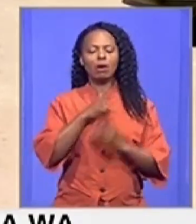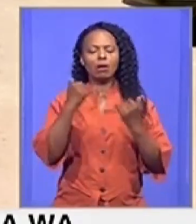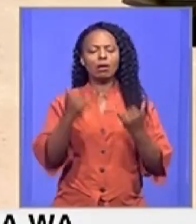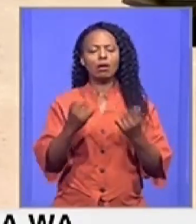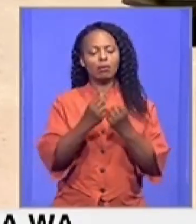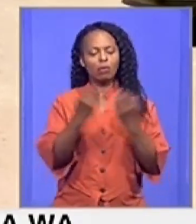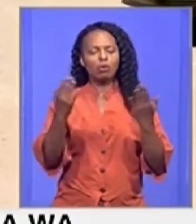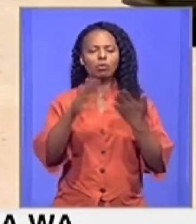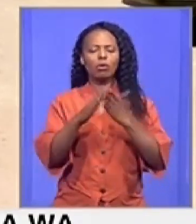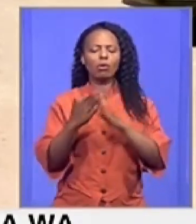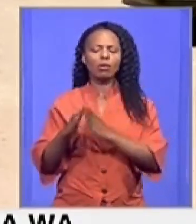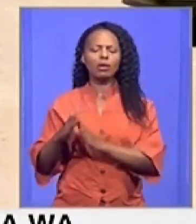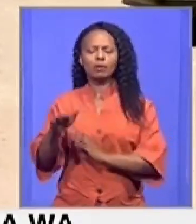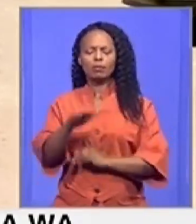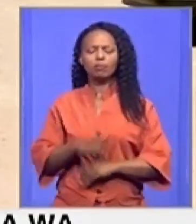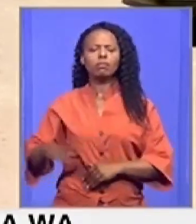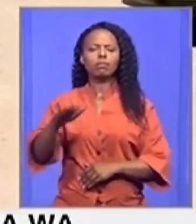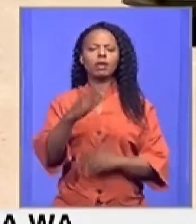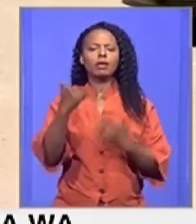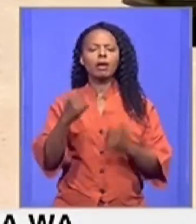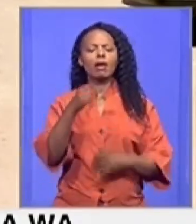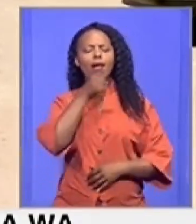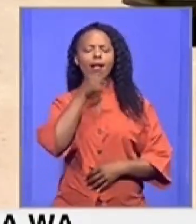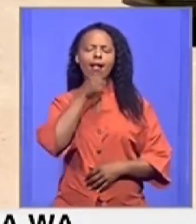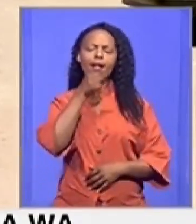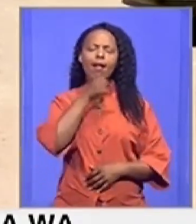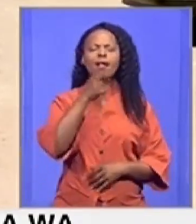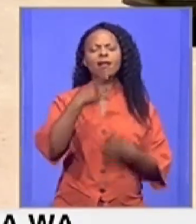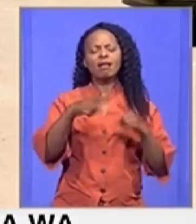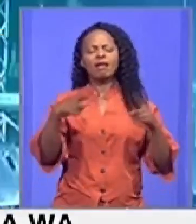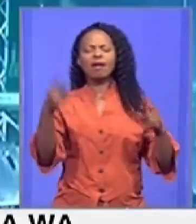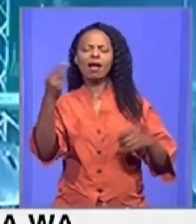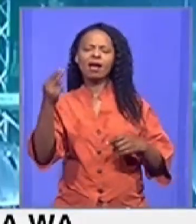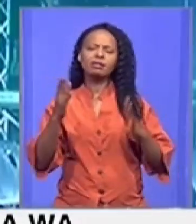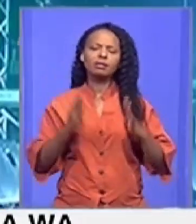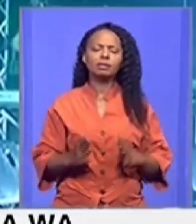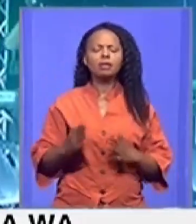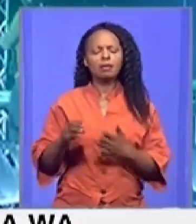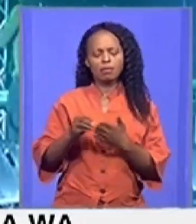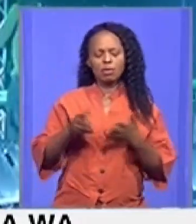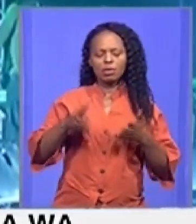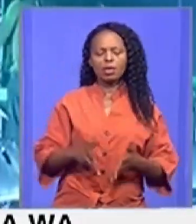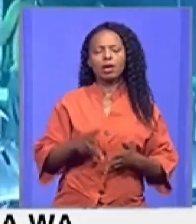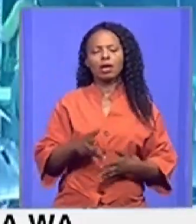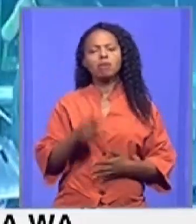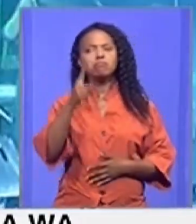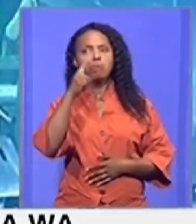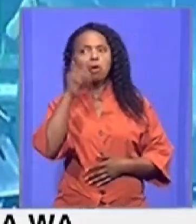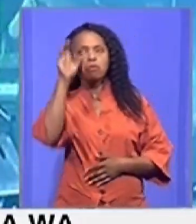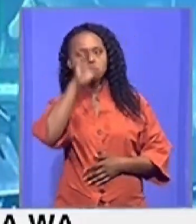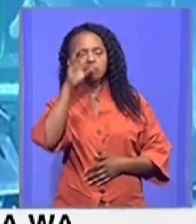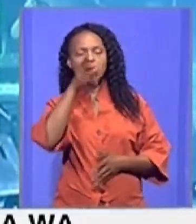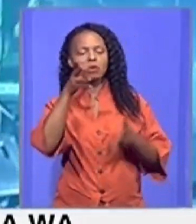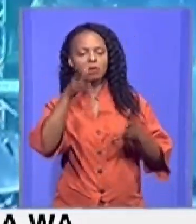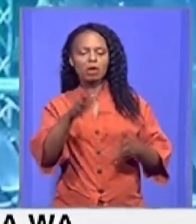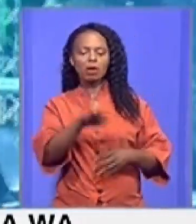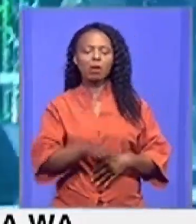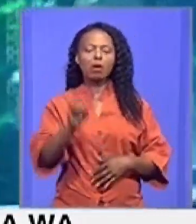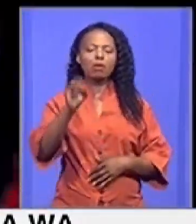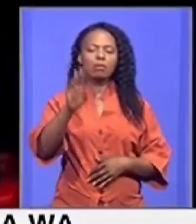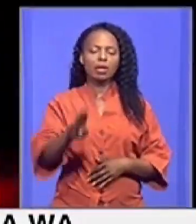a community ya di artists re batla e bona in Bloemfontein. Ebello ke hore ketsahalo ena e tla tlatseletsa